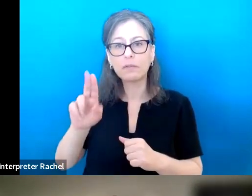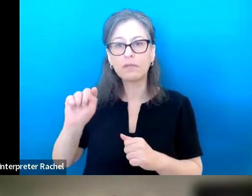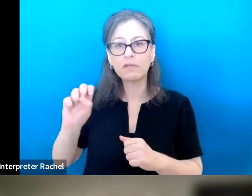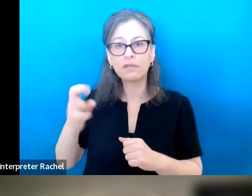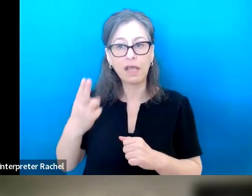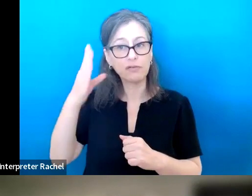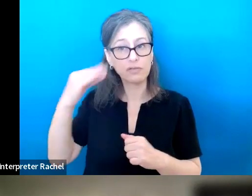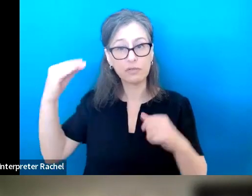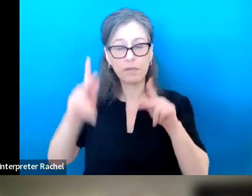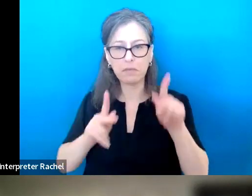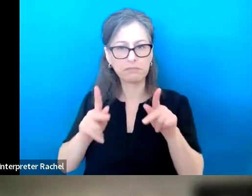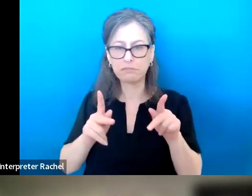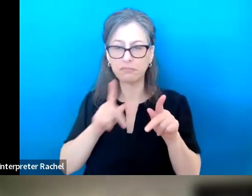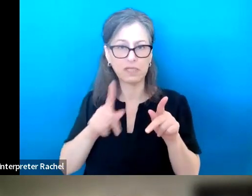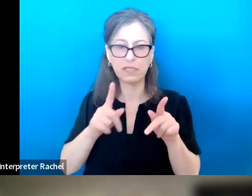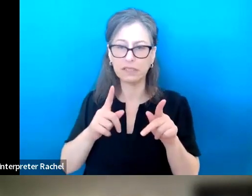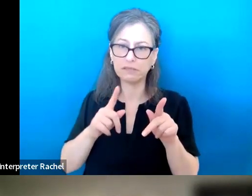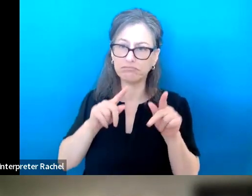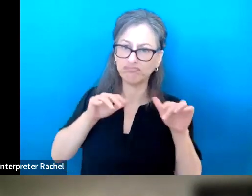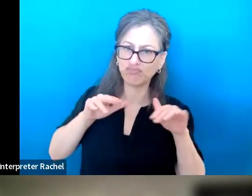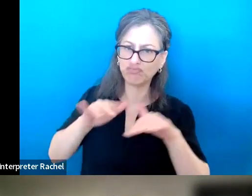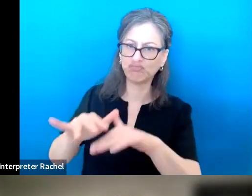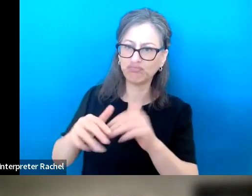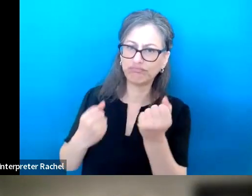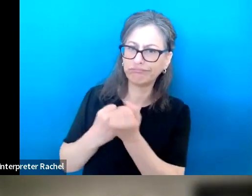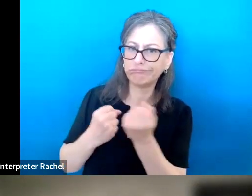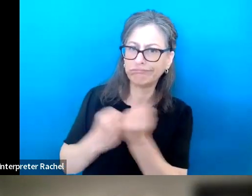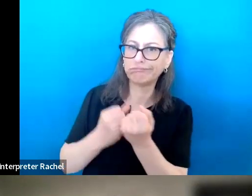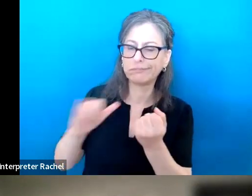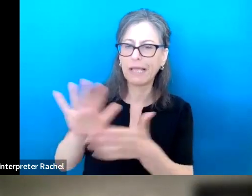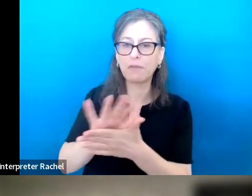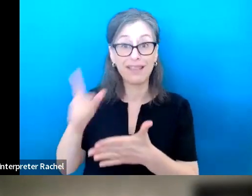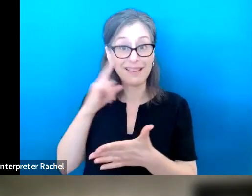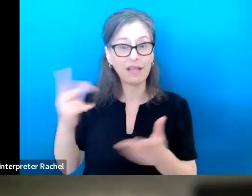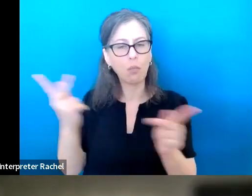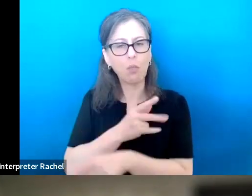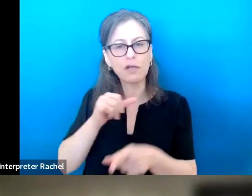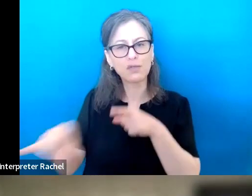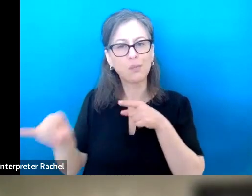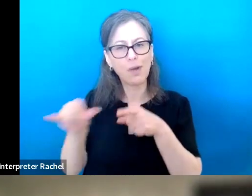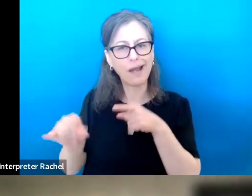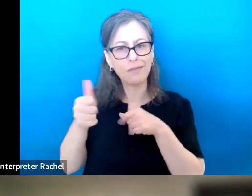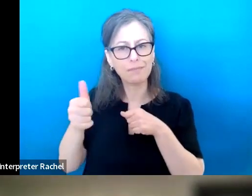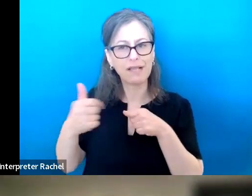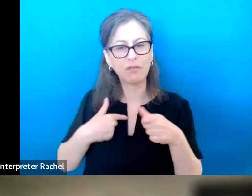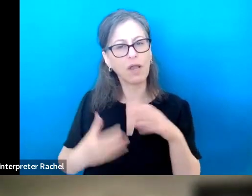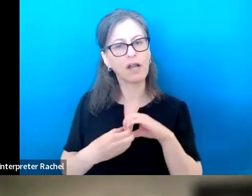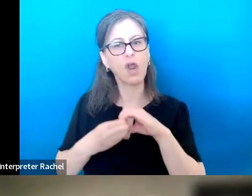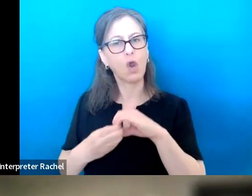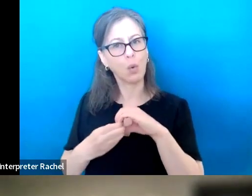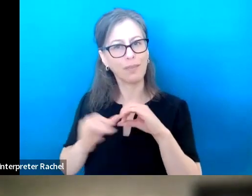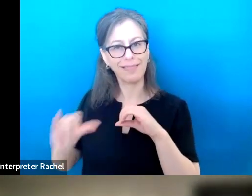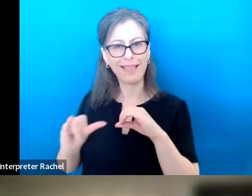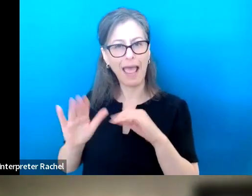gone all out for this movie because they think they swear more than anybody else, and they kind of have a sense of ownership over the movie.